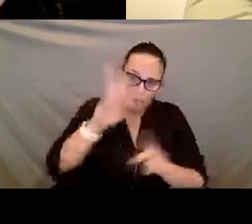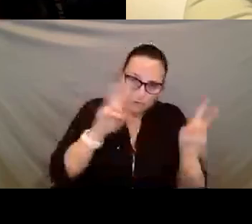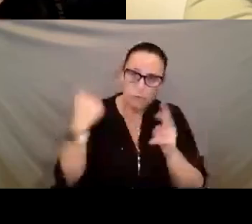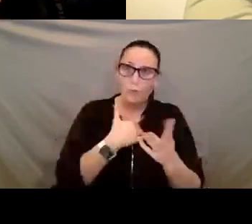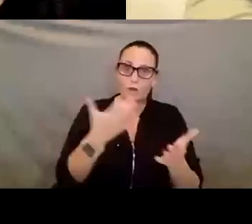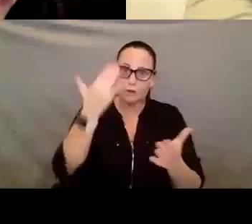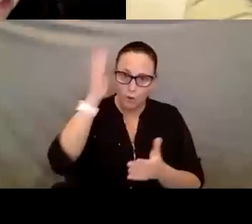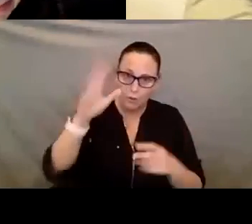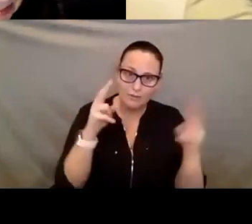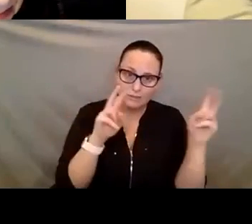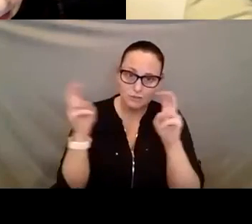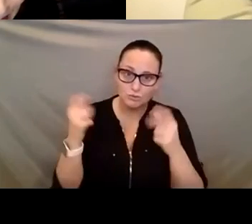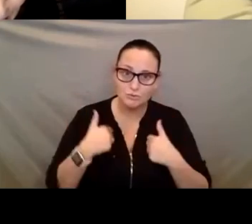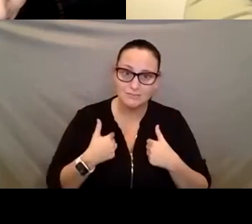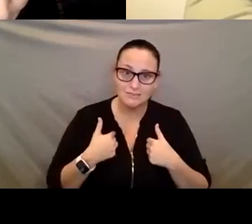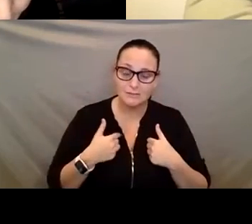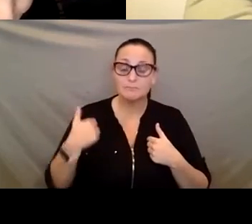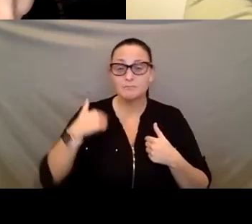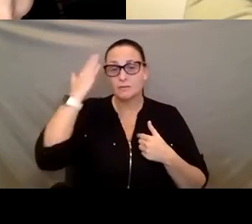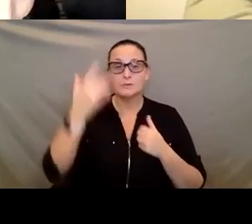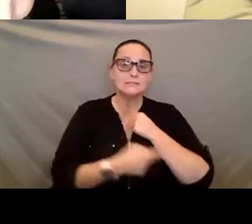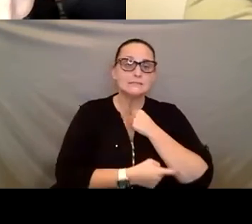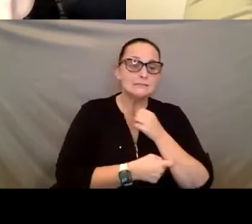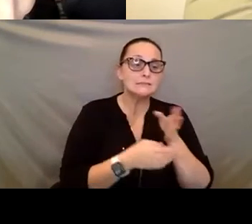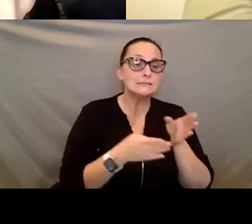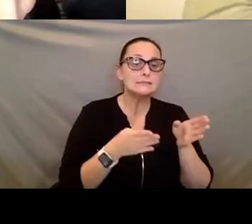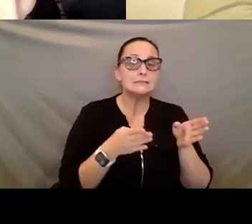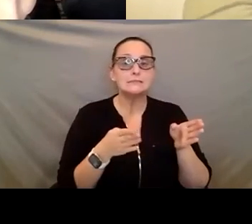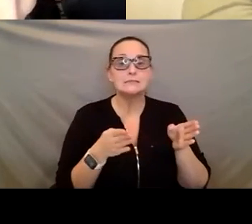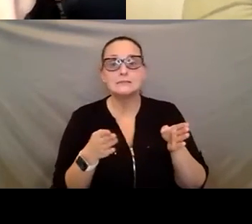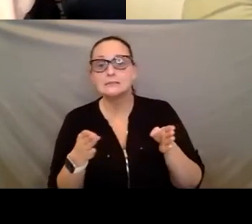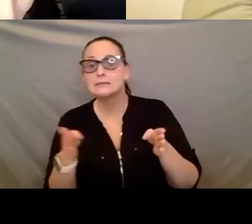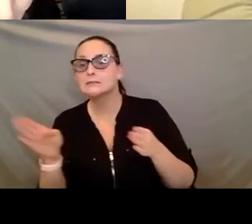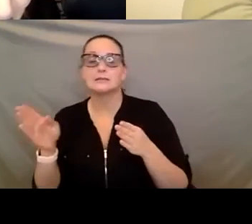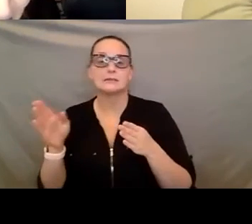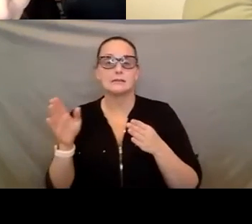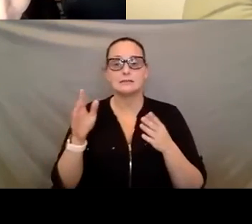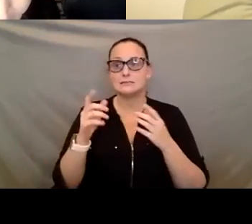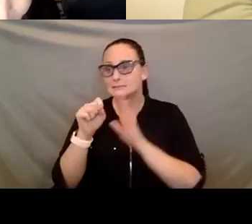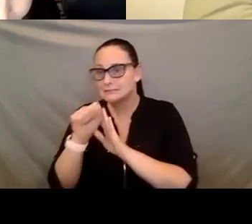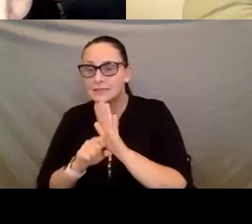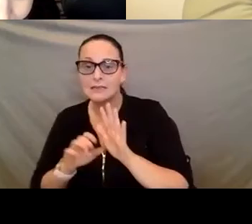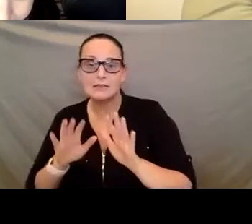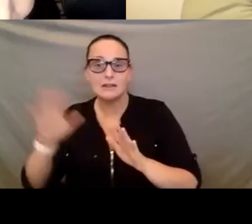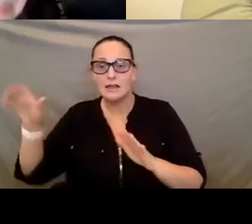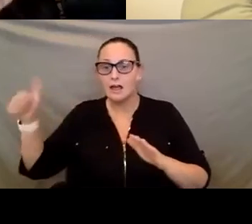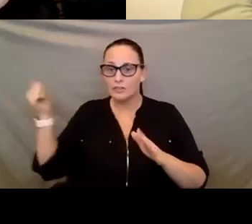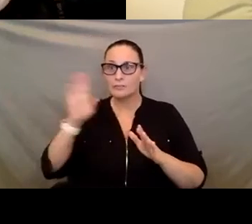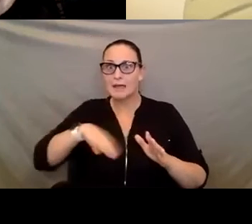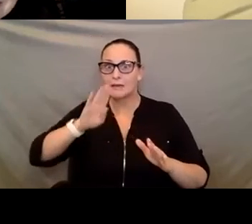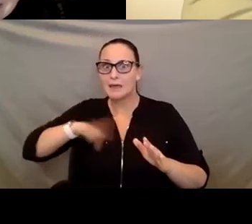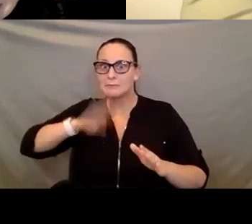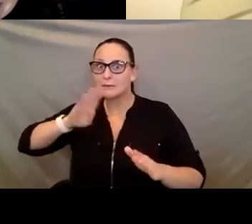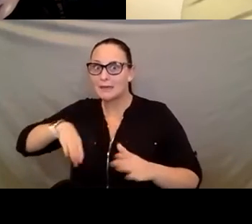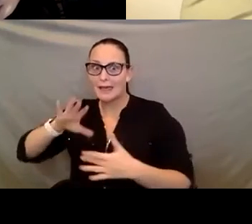issues. And I know it's tempting to go to decline to state or some other bad